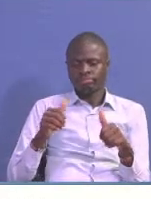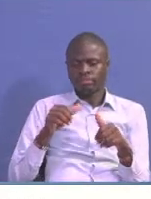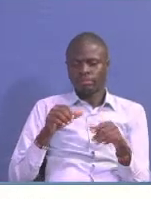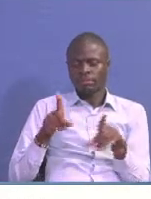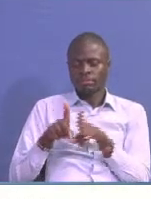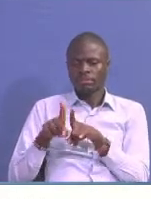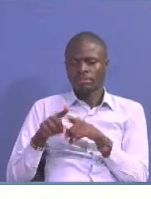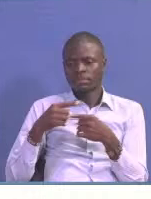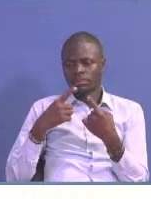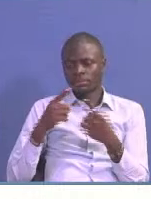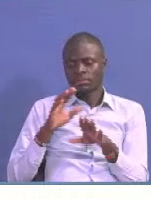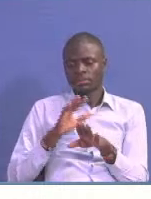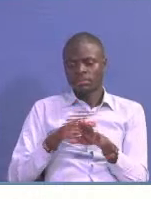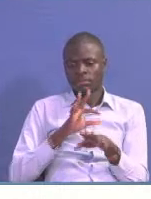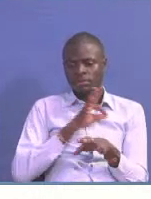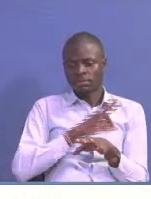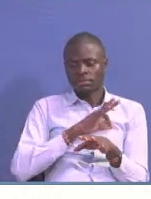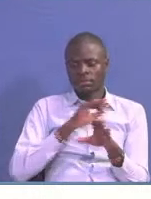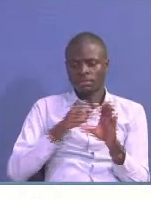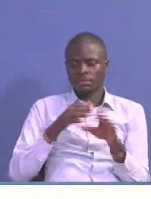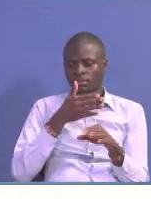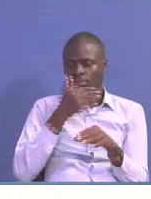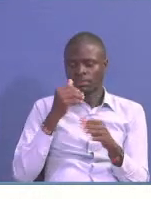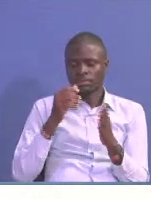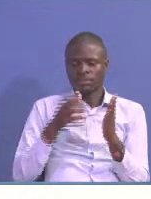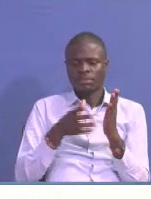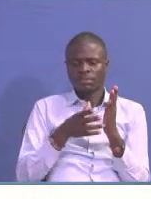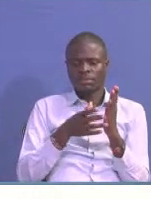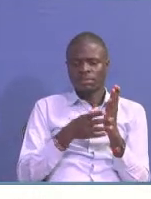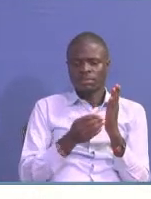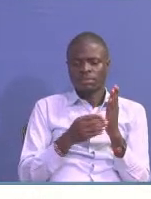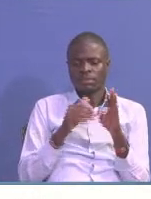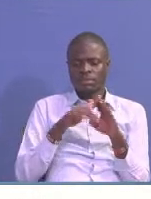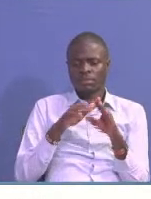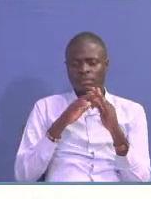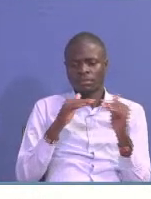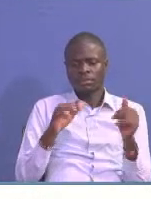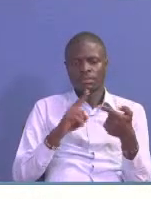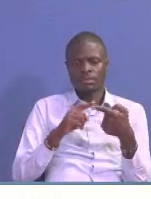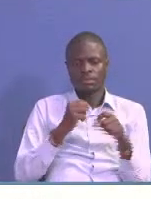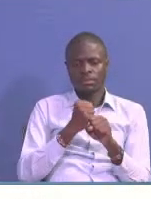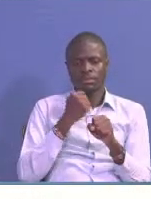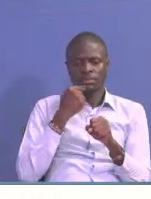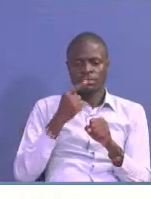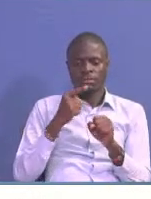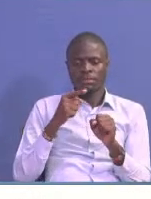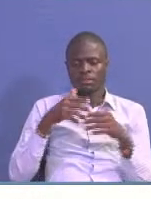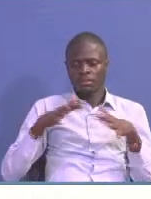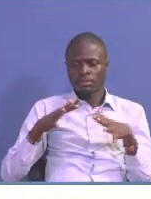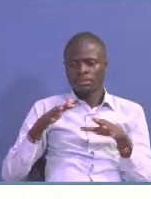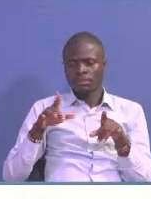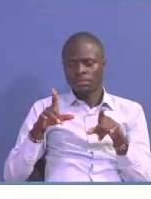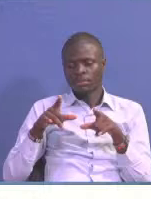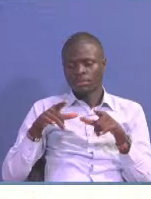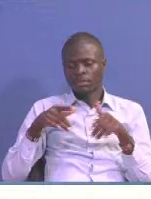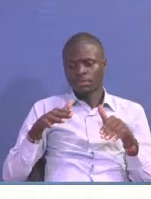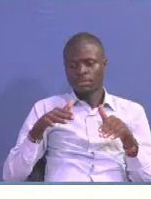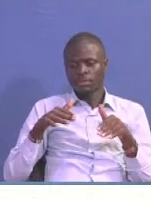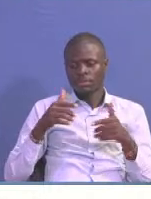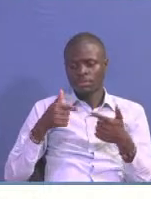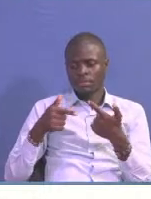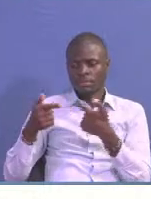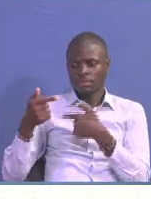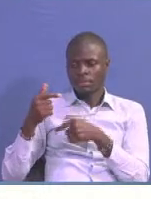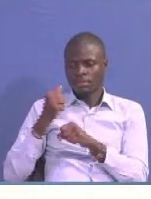also talked about investing in the best talents available in the market to ensure that people also come and